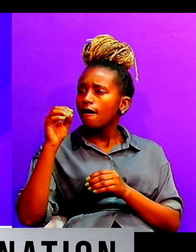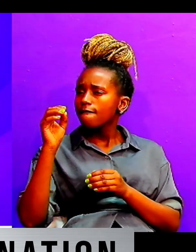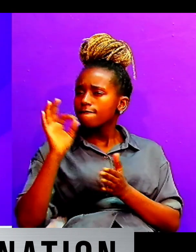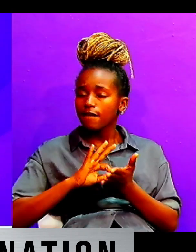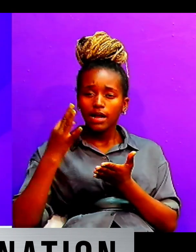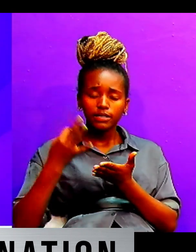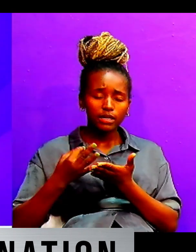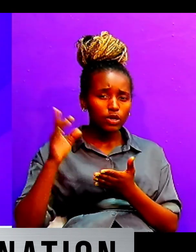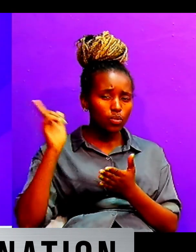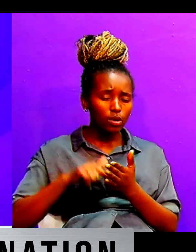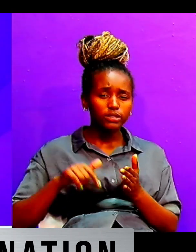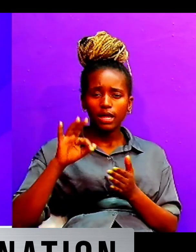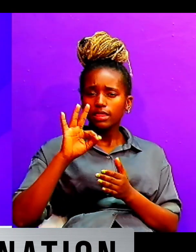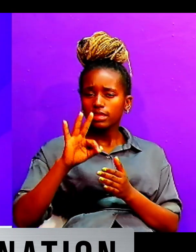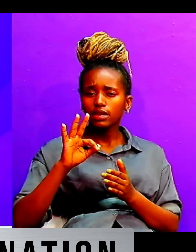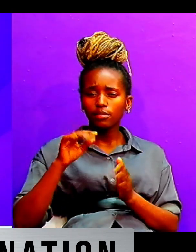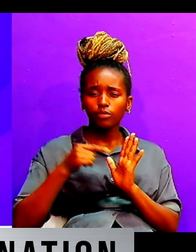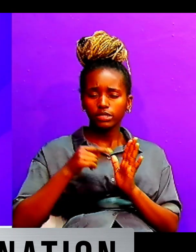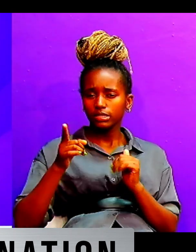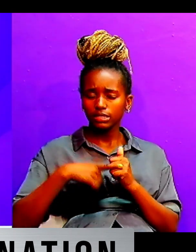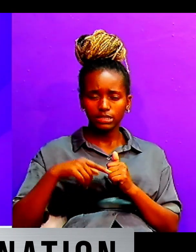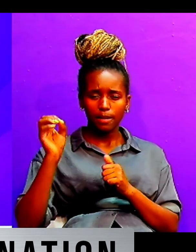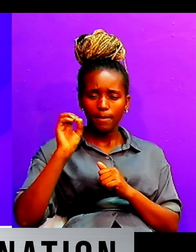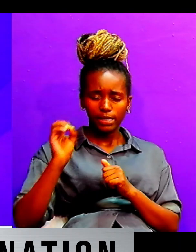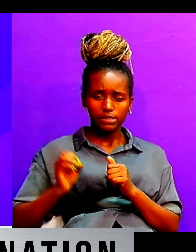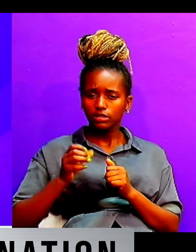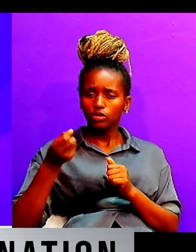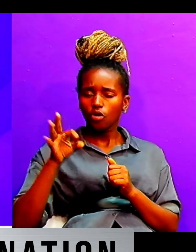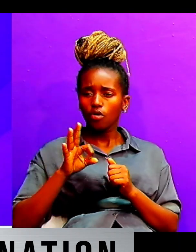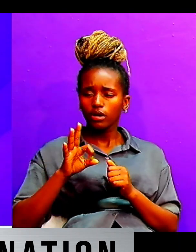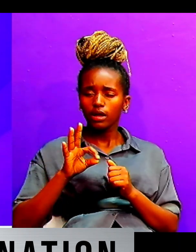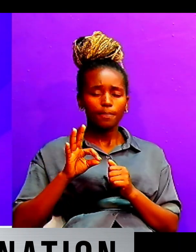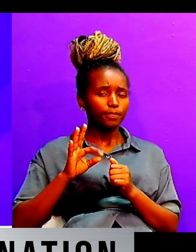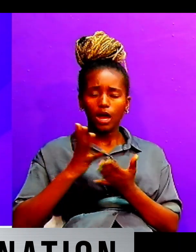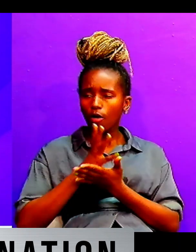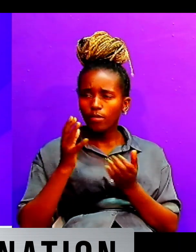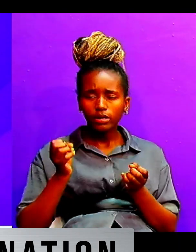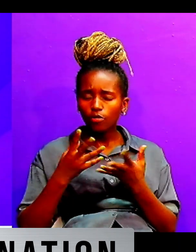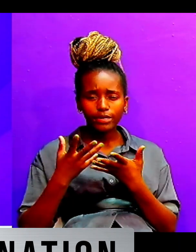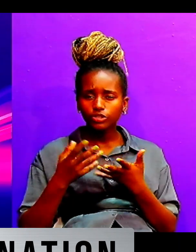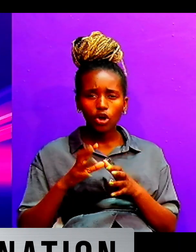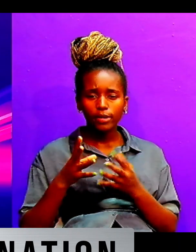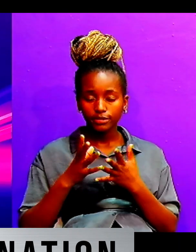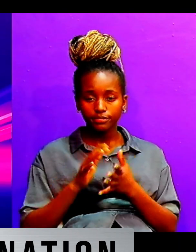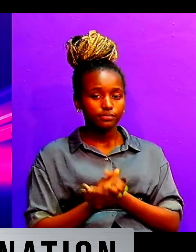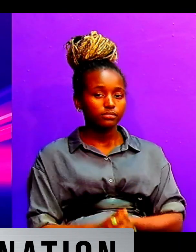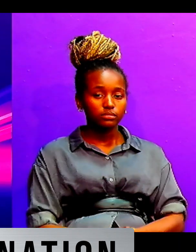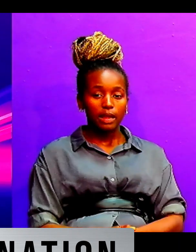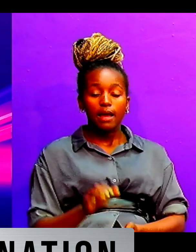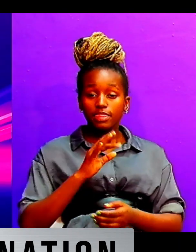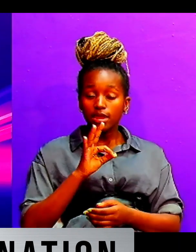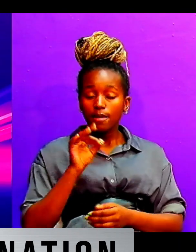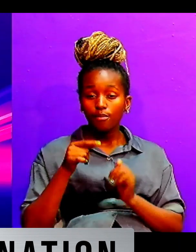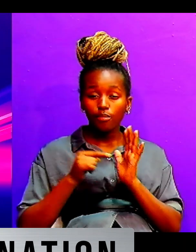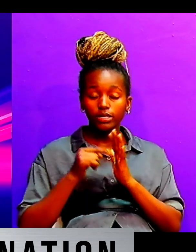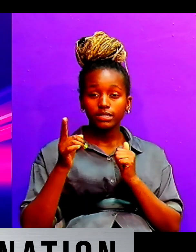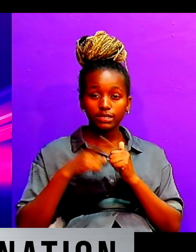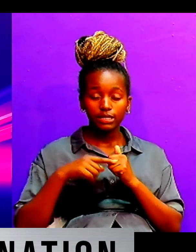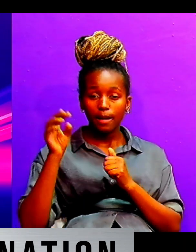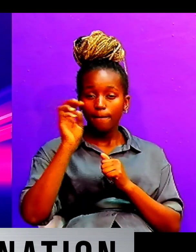0.3% of the national budget goes to parties? I think And it's then 0.3% for of the national of the national budget goes to